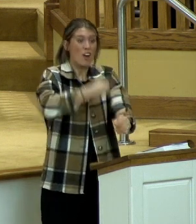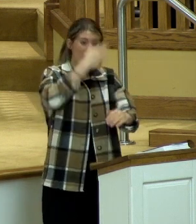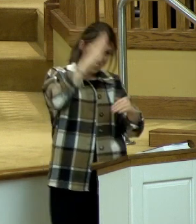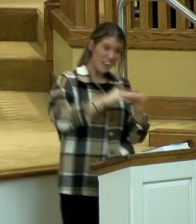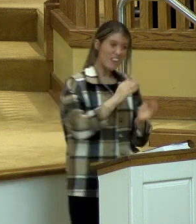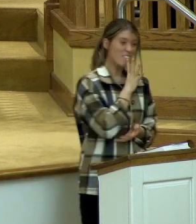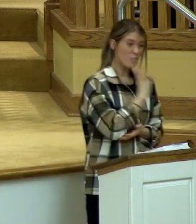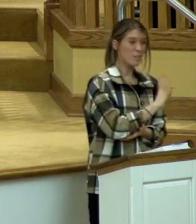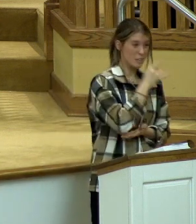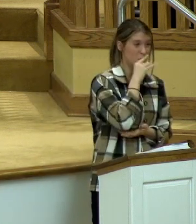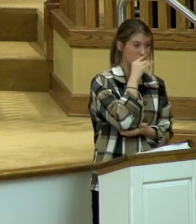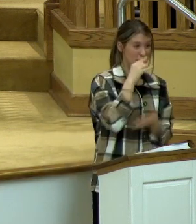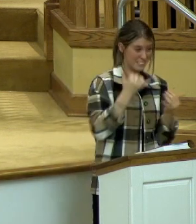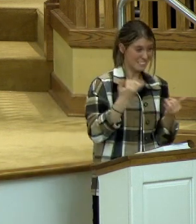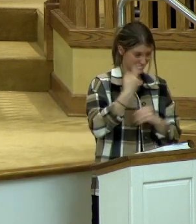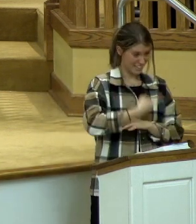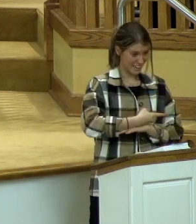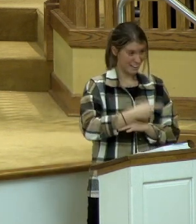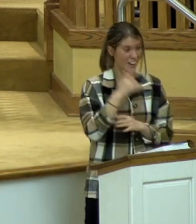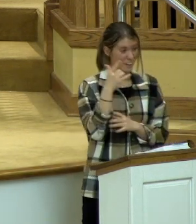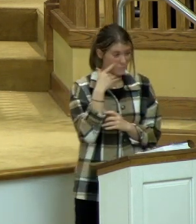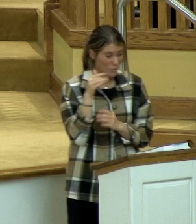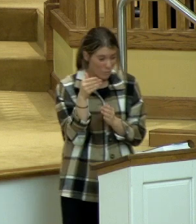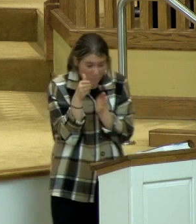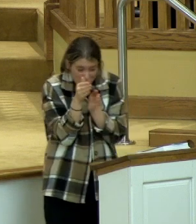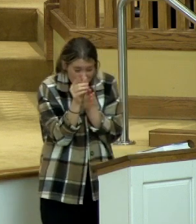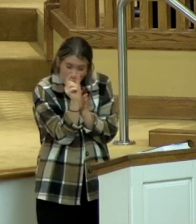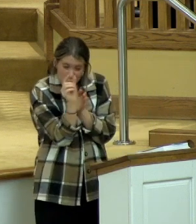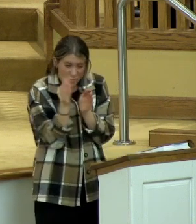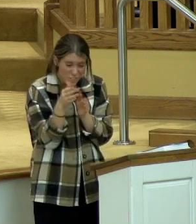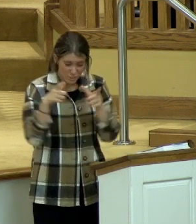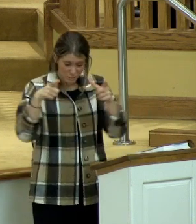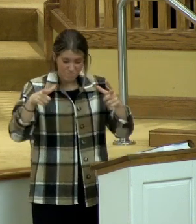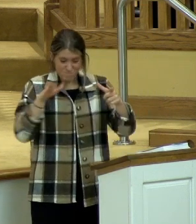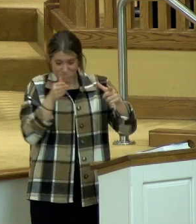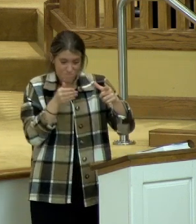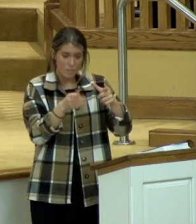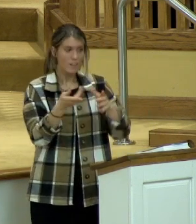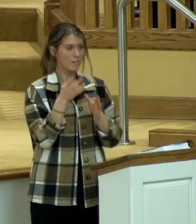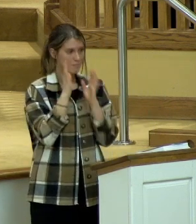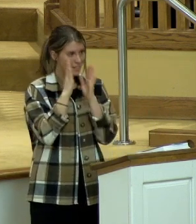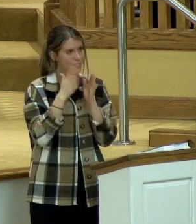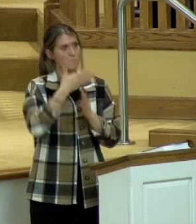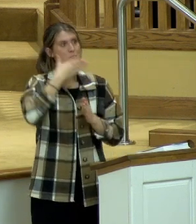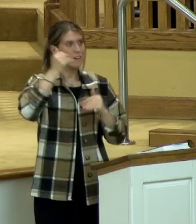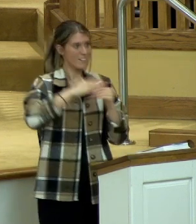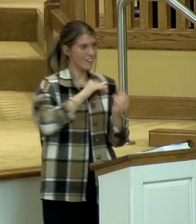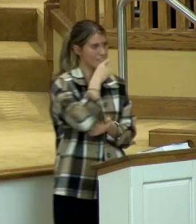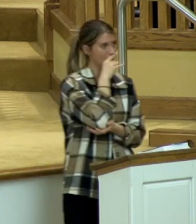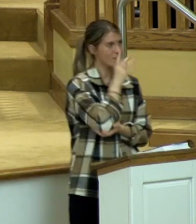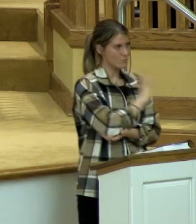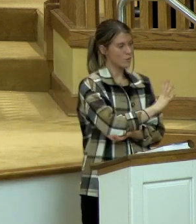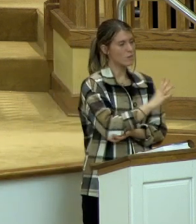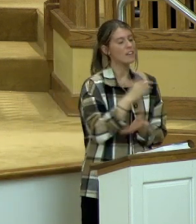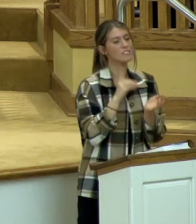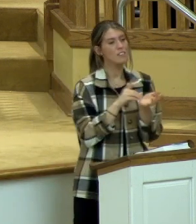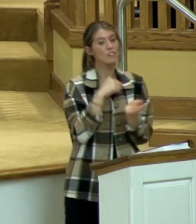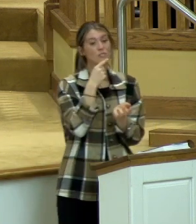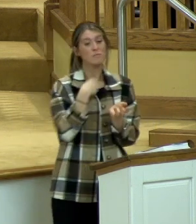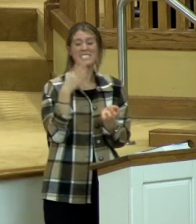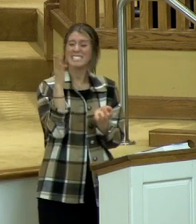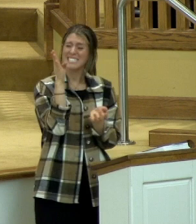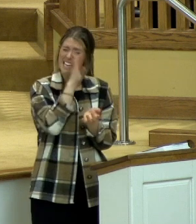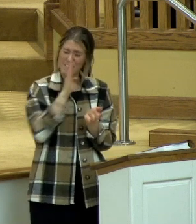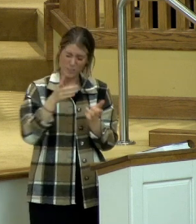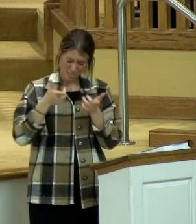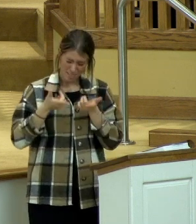now. A goldfish that swims around in a bowl. All right. A doctor told me recently that you should never